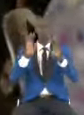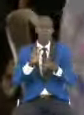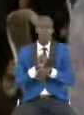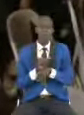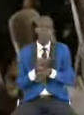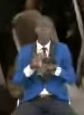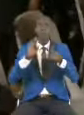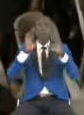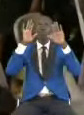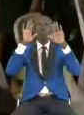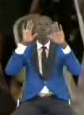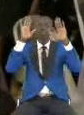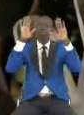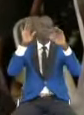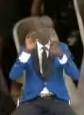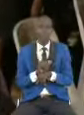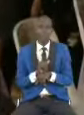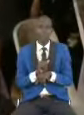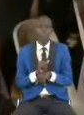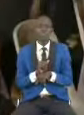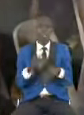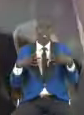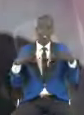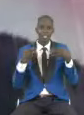Miracle. Healing.